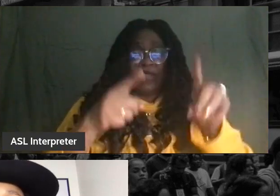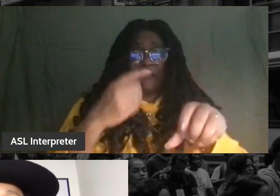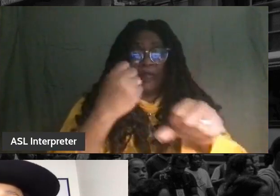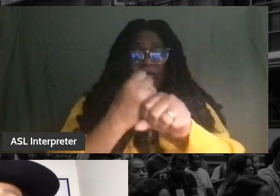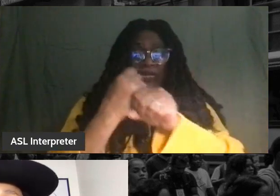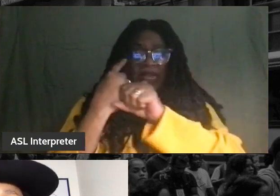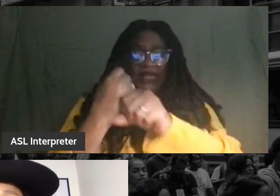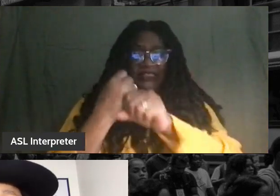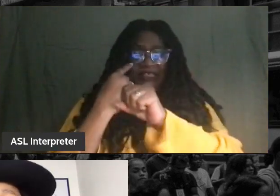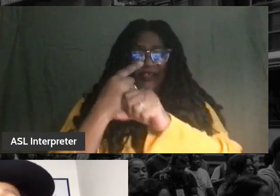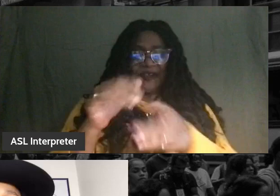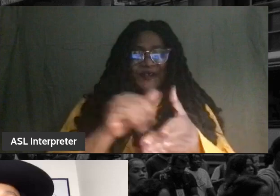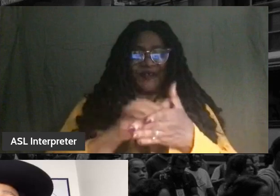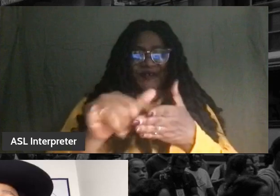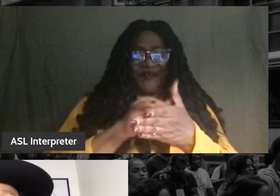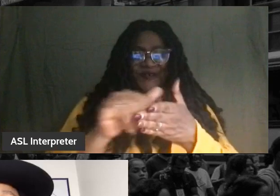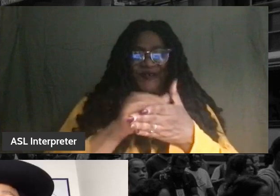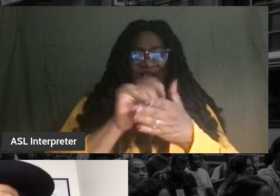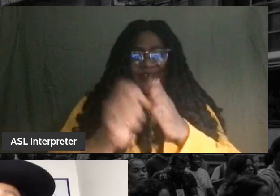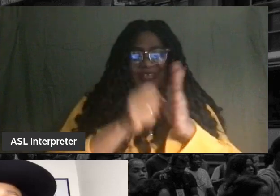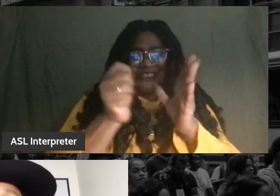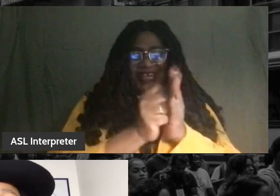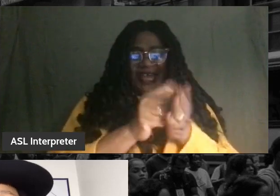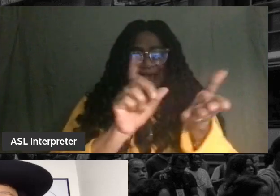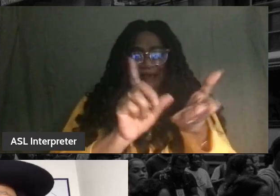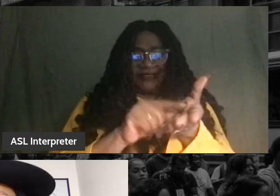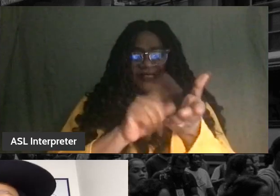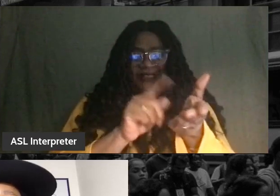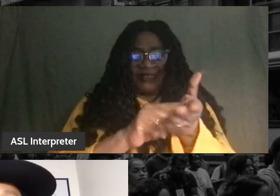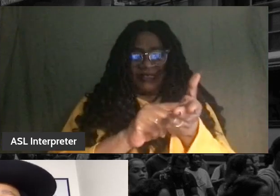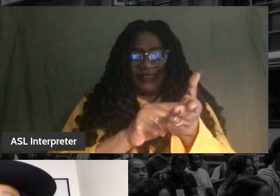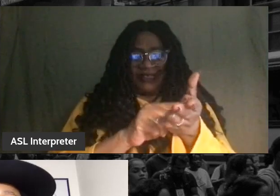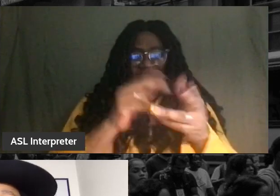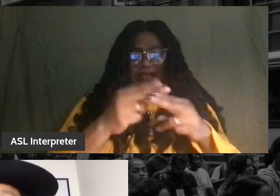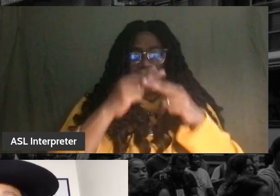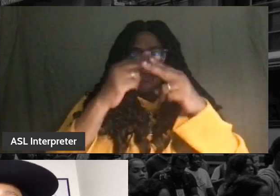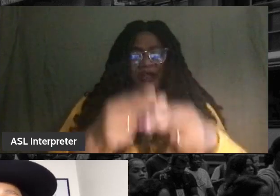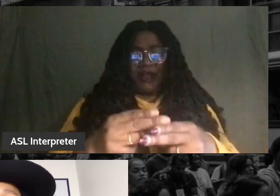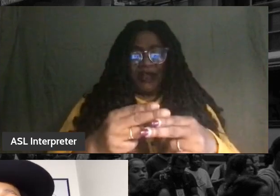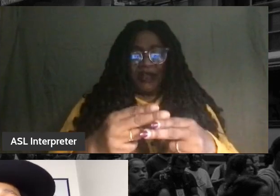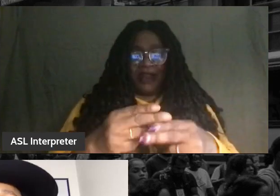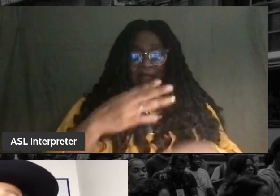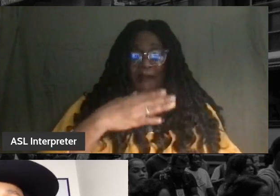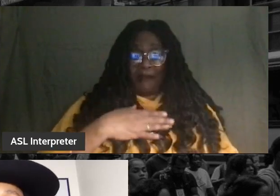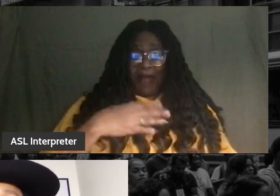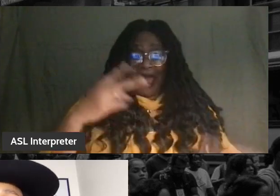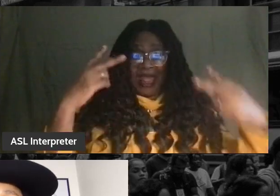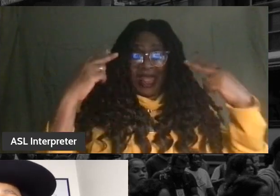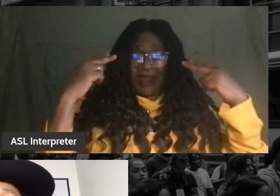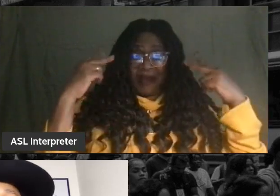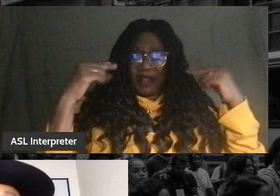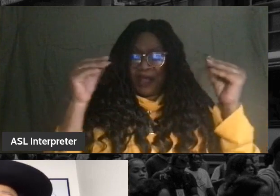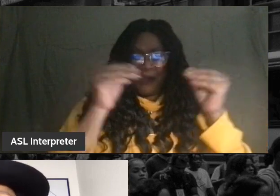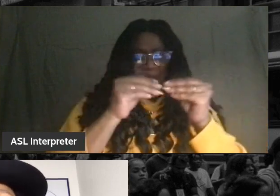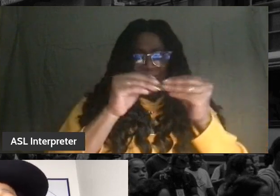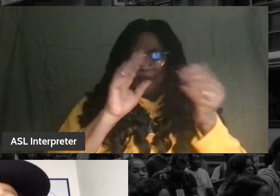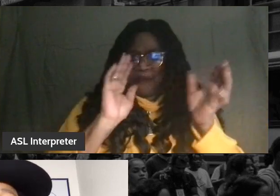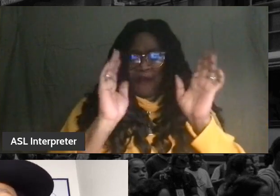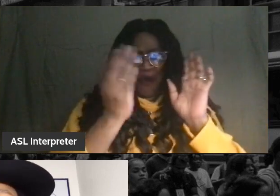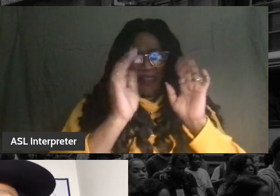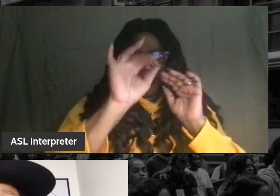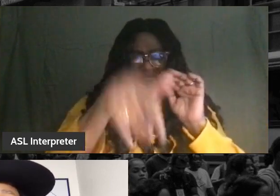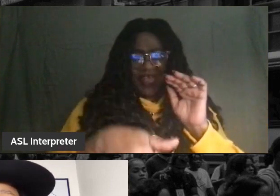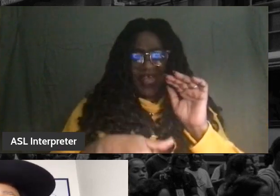featured in the New York Times in an article titled, "When a Haircut is More Than Just a Haircut, Black LGBT New Yorkers Are